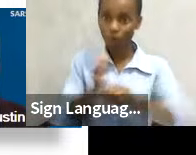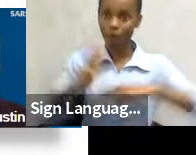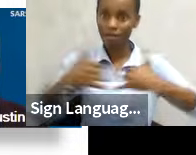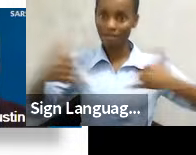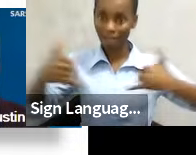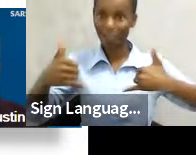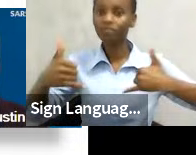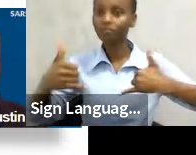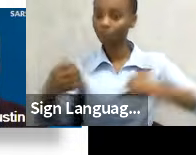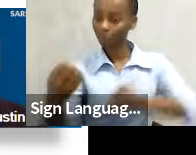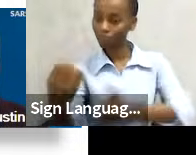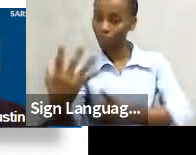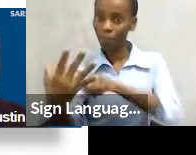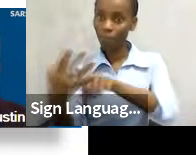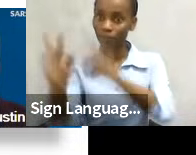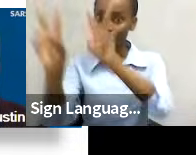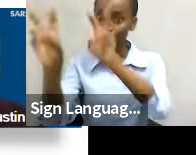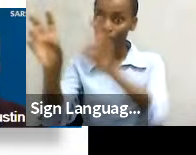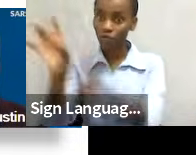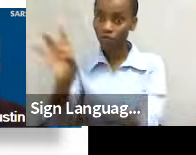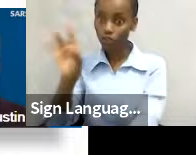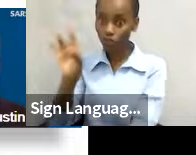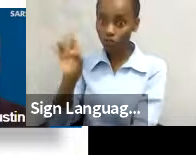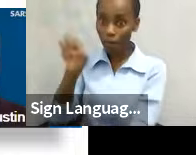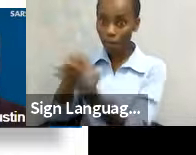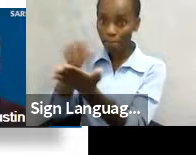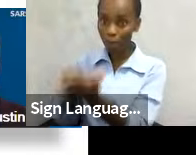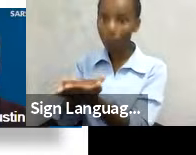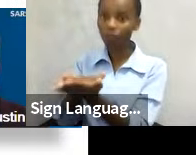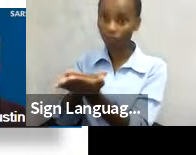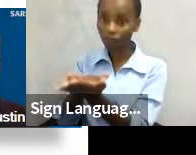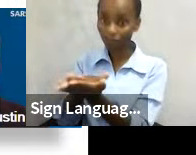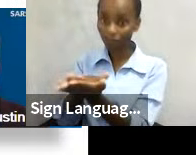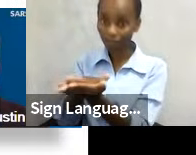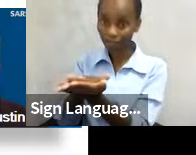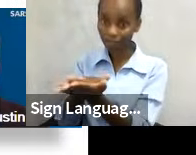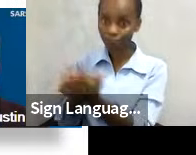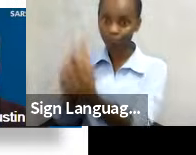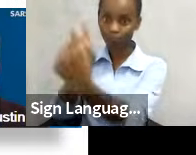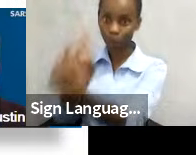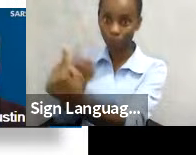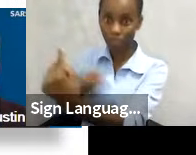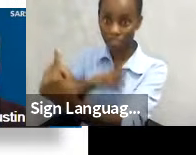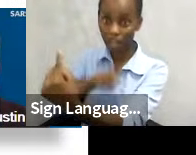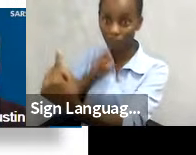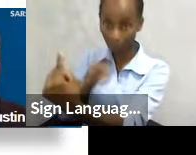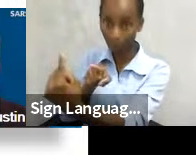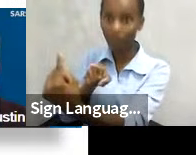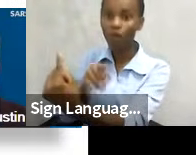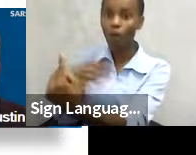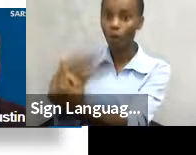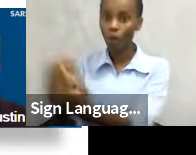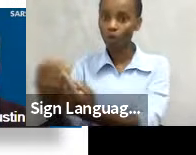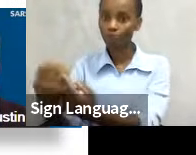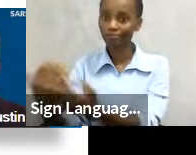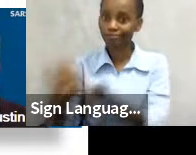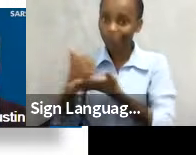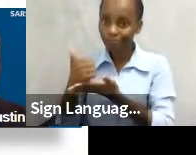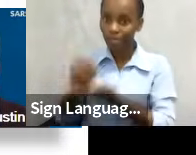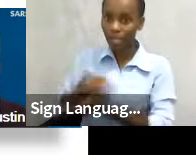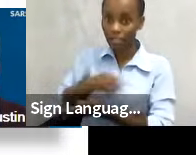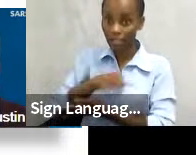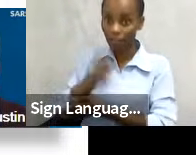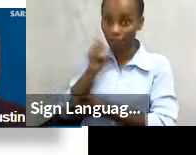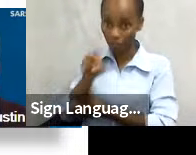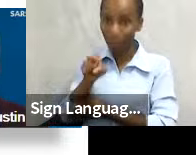ambassadors will assist you in updating your details. Back to the page that you're seeing, again, we want to make it